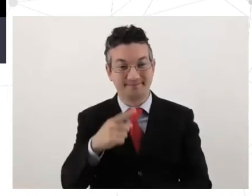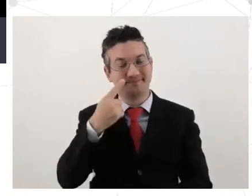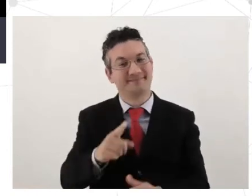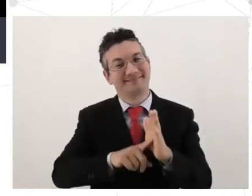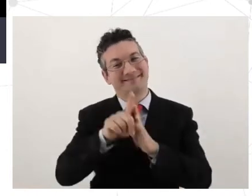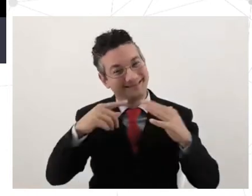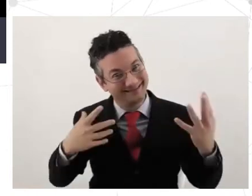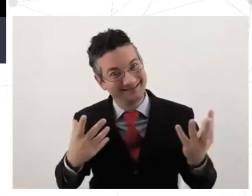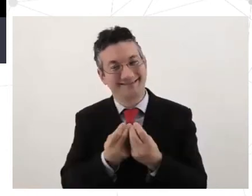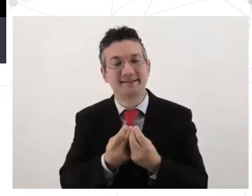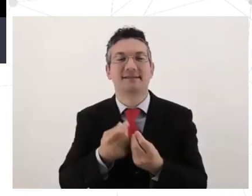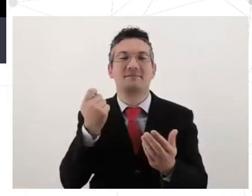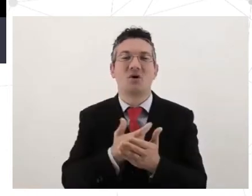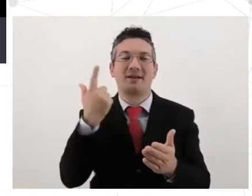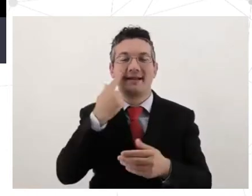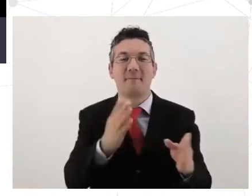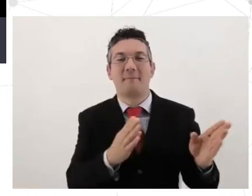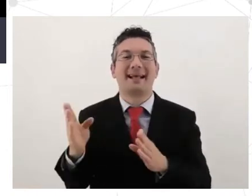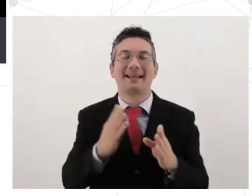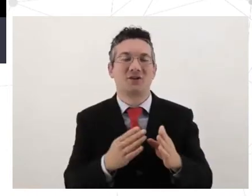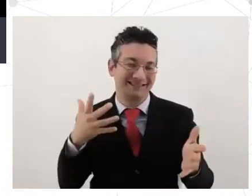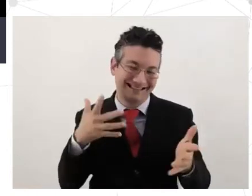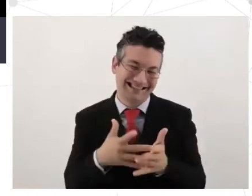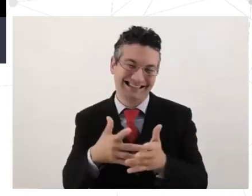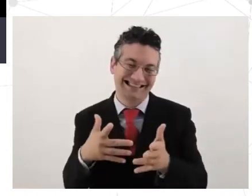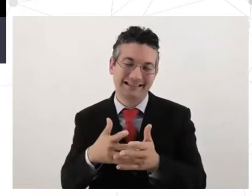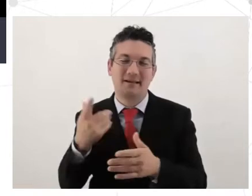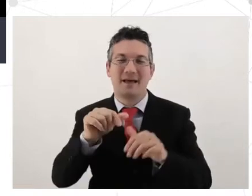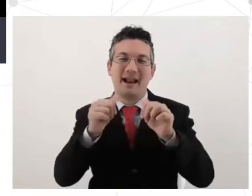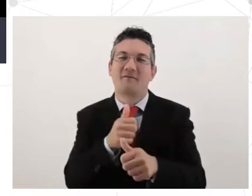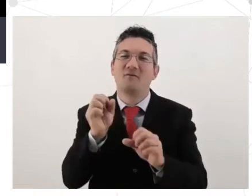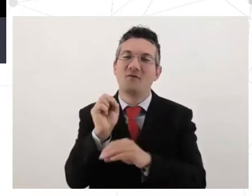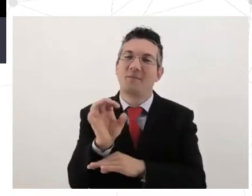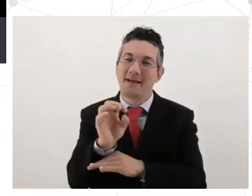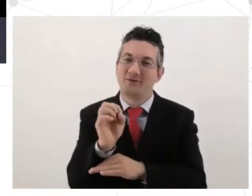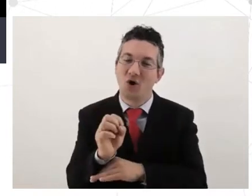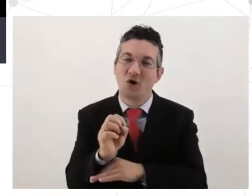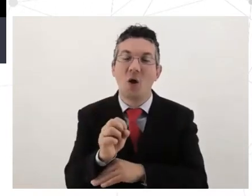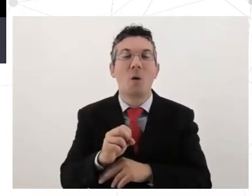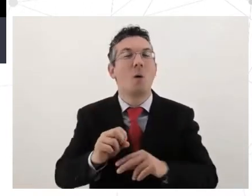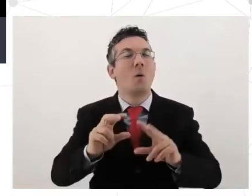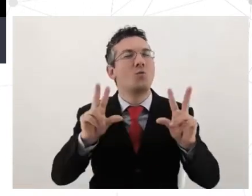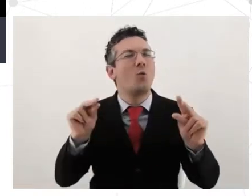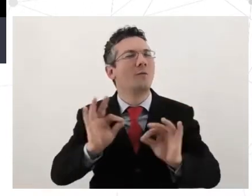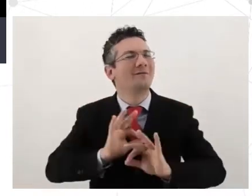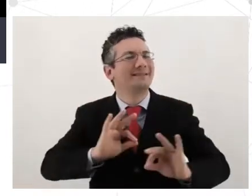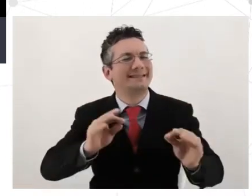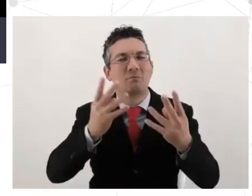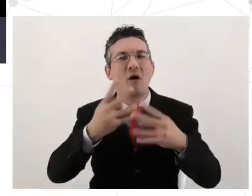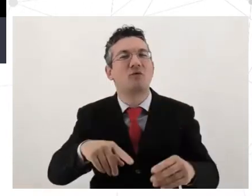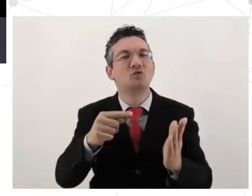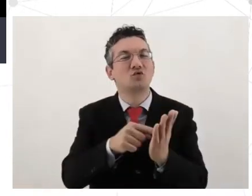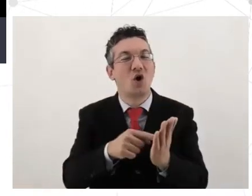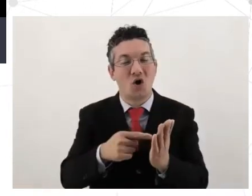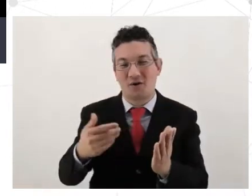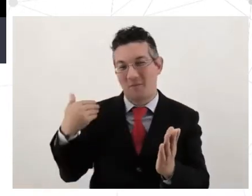over text or email, share details about features of a route, pose specific challenges to